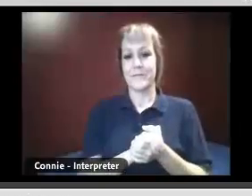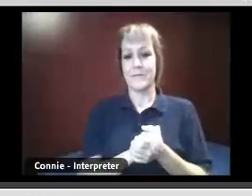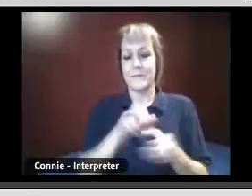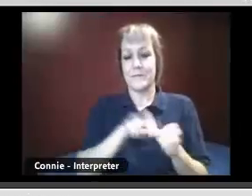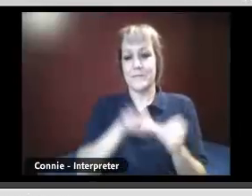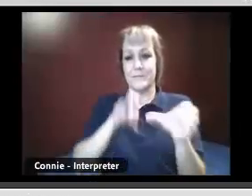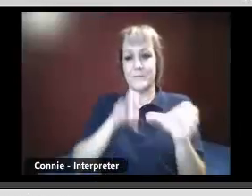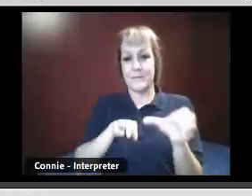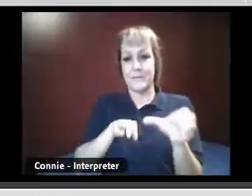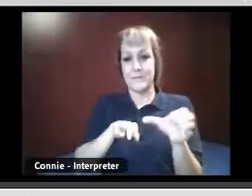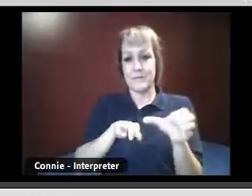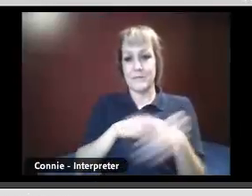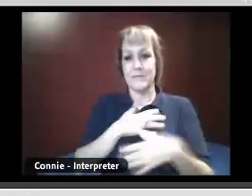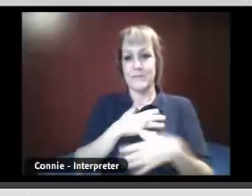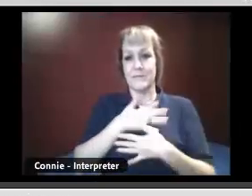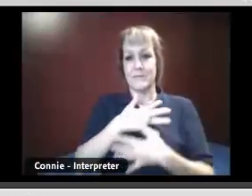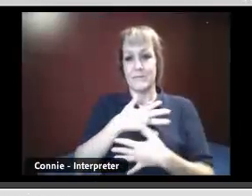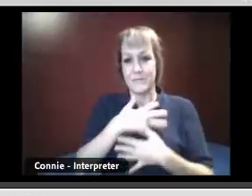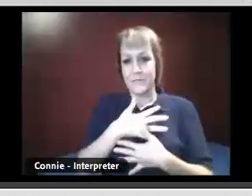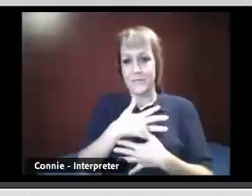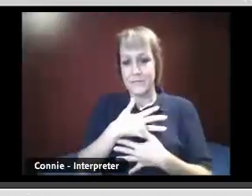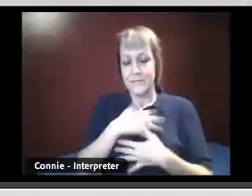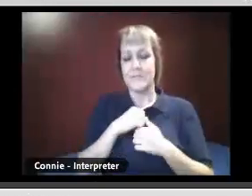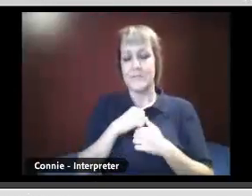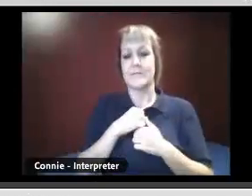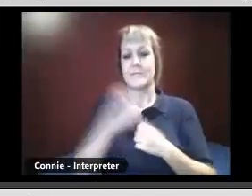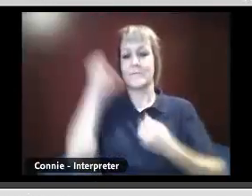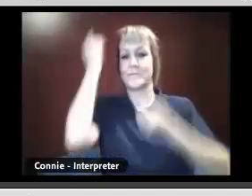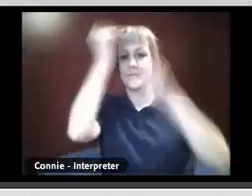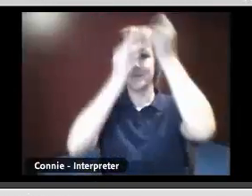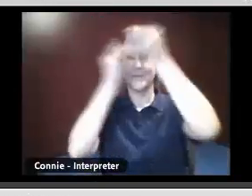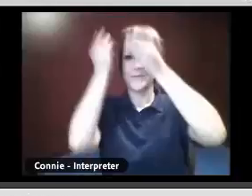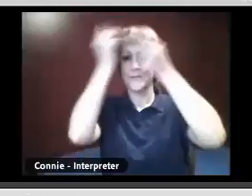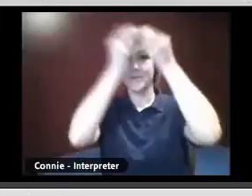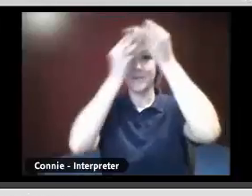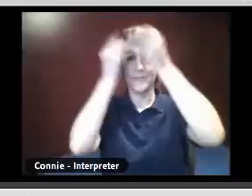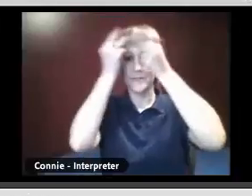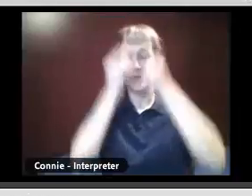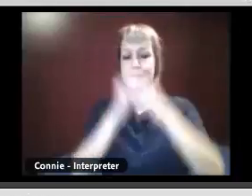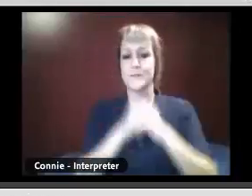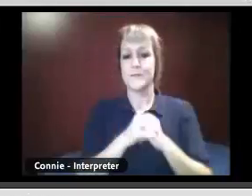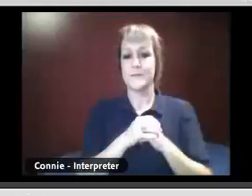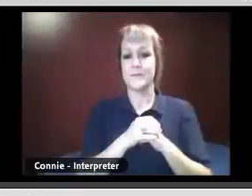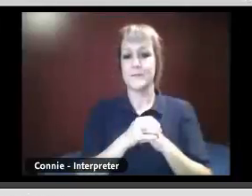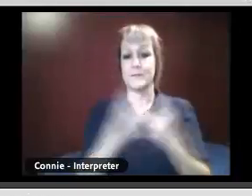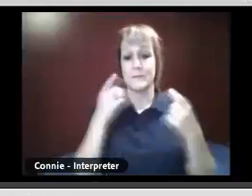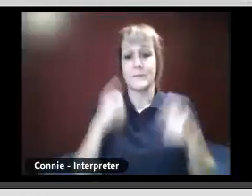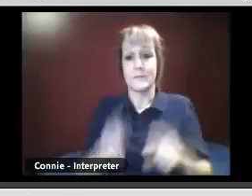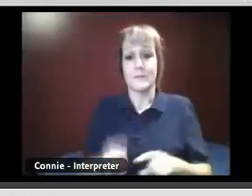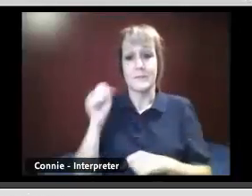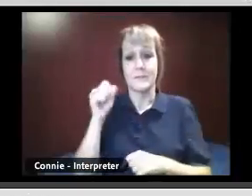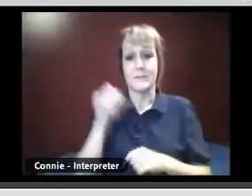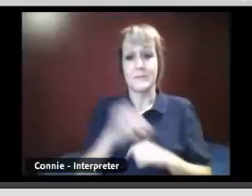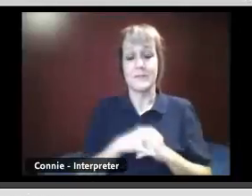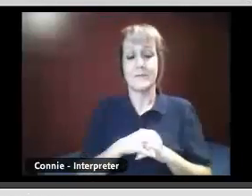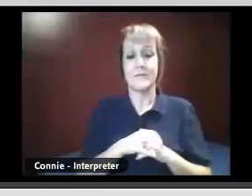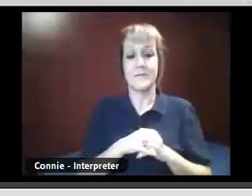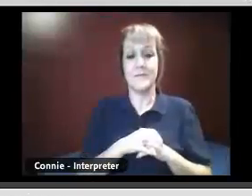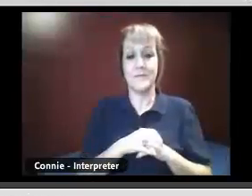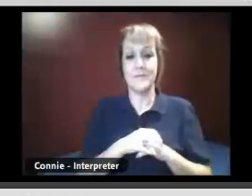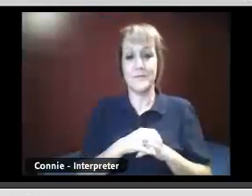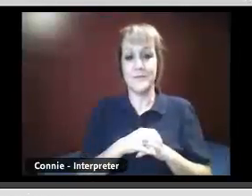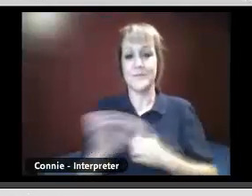taken a deep breath, and the flood that really does occur, over our brains, the